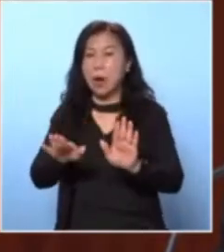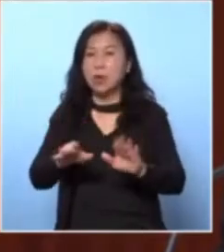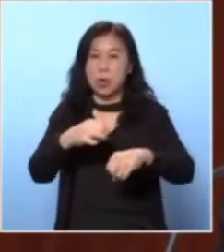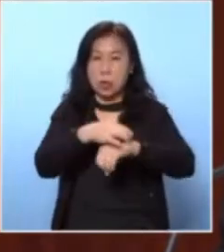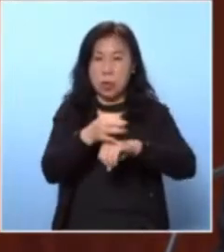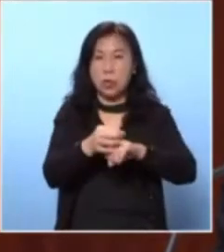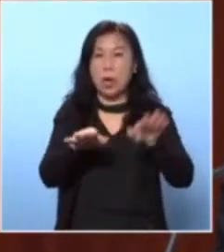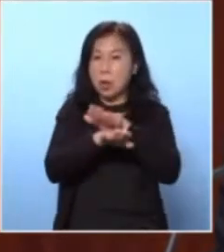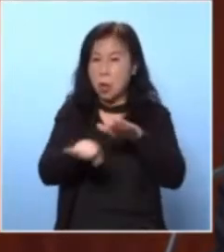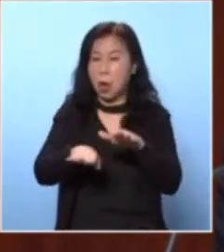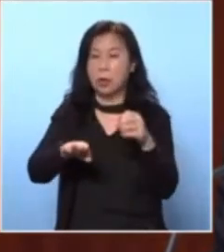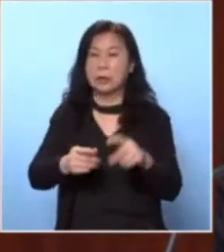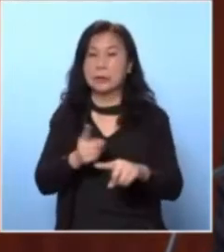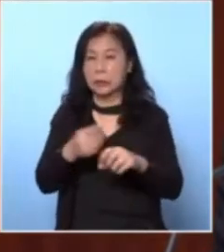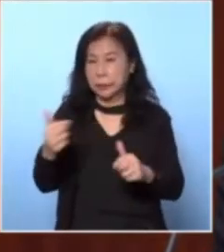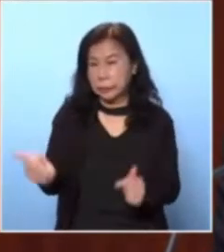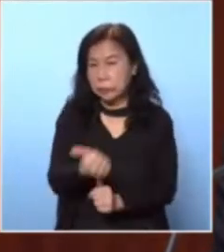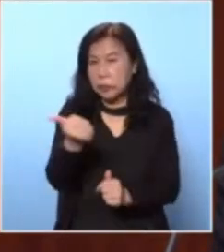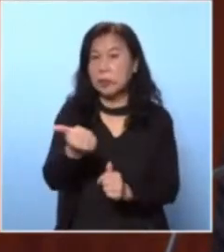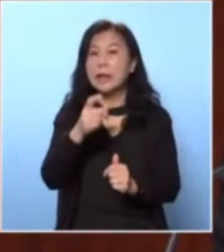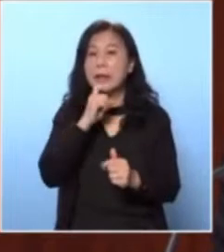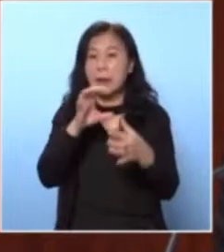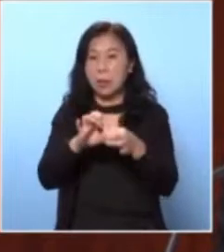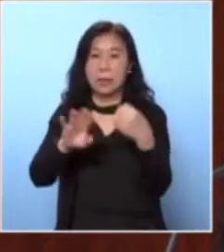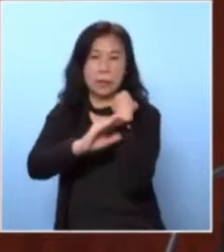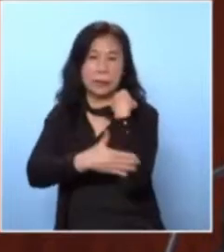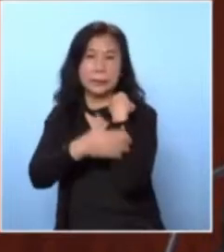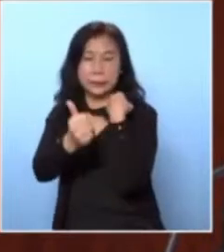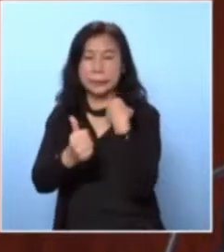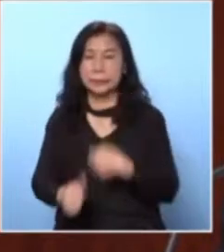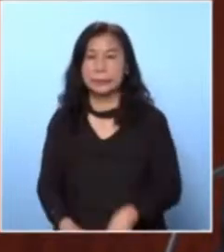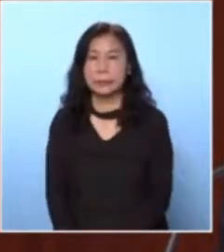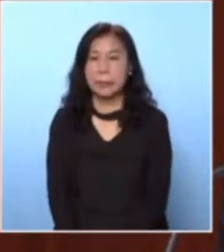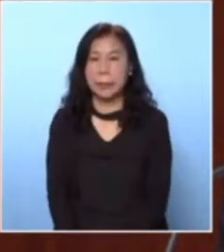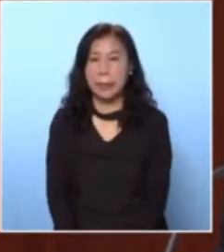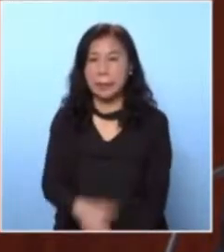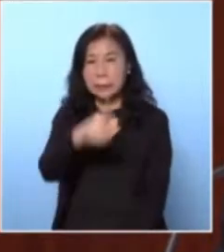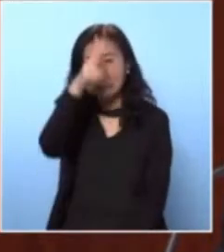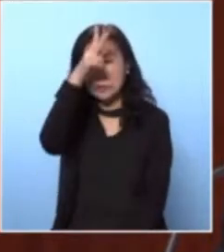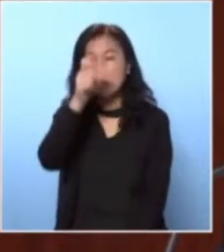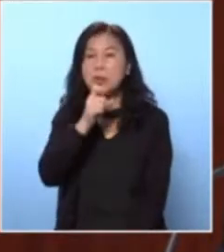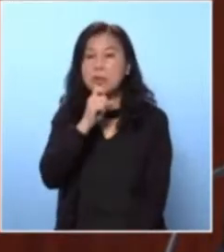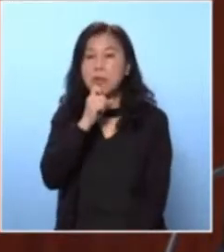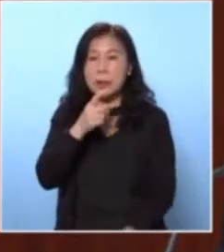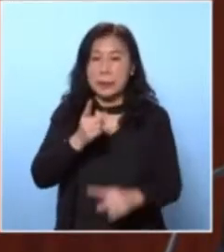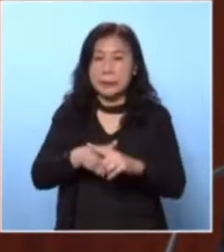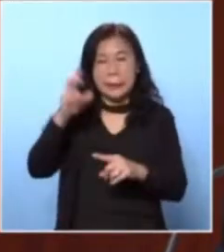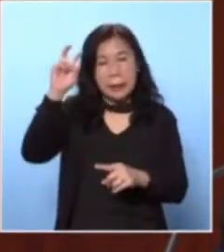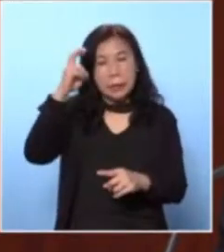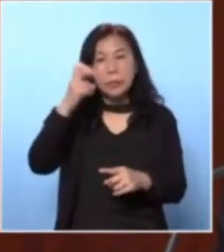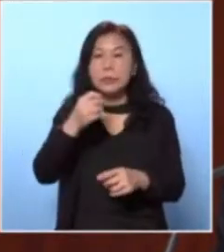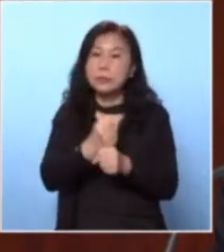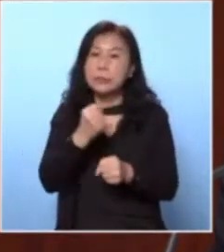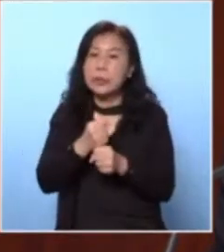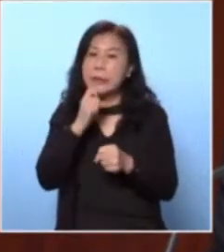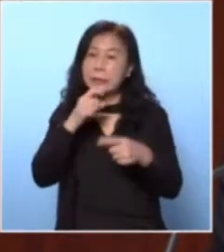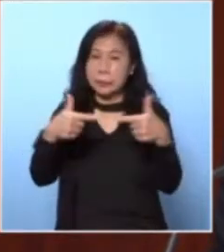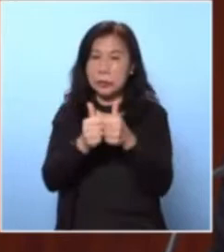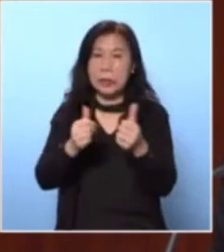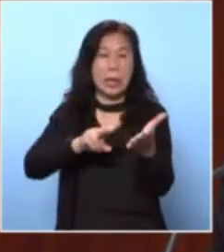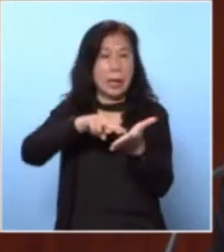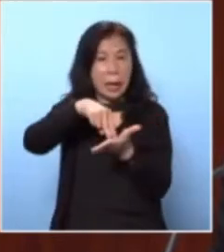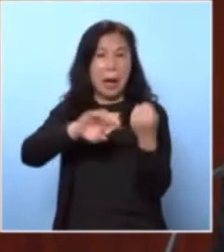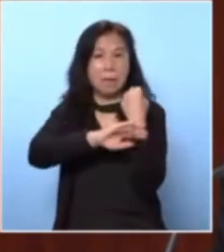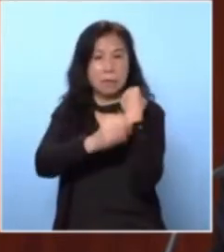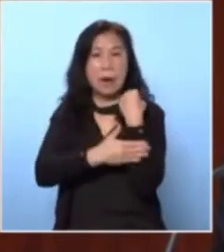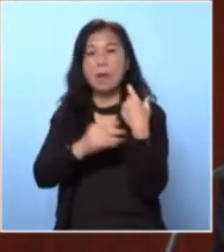as early as possible legislation for safeguarding national security as stipulated in the Basic Law and shall refine relevant laws. We are